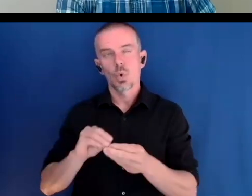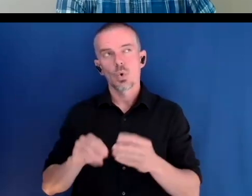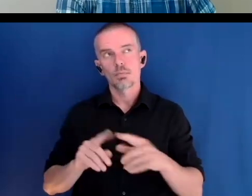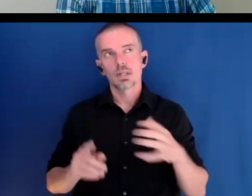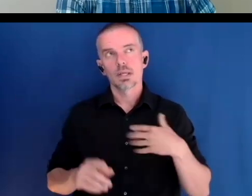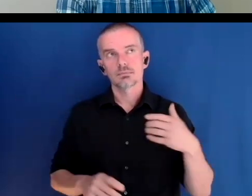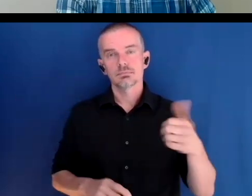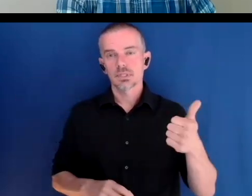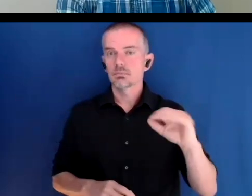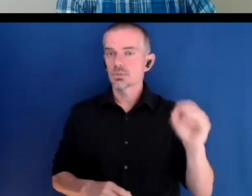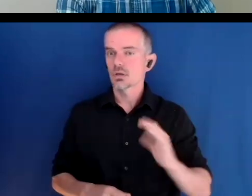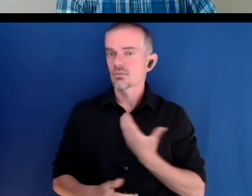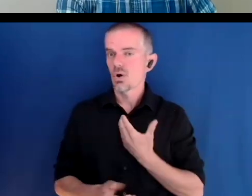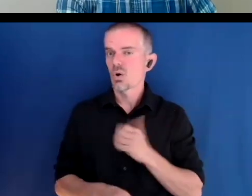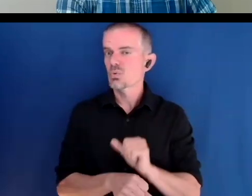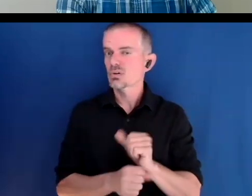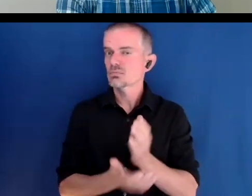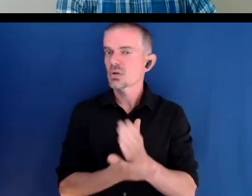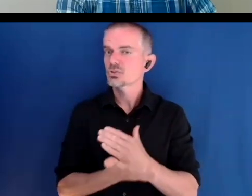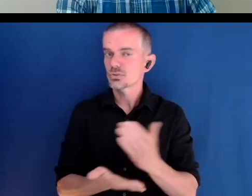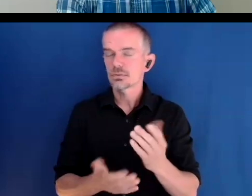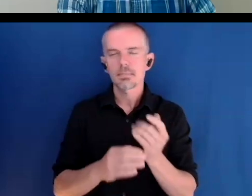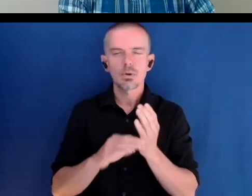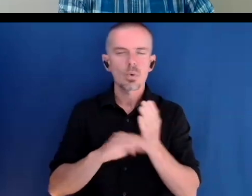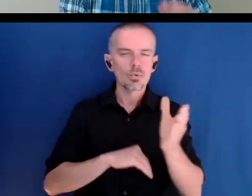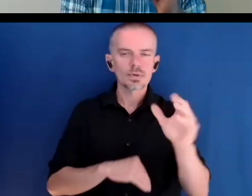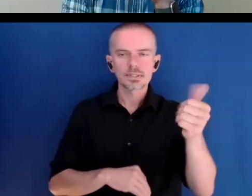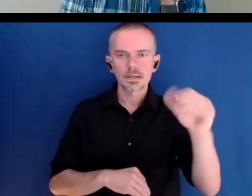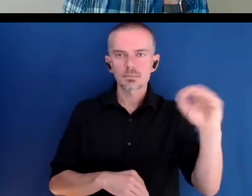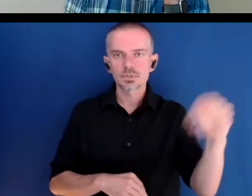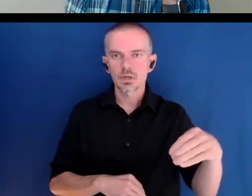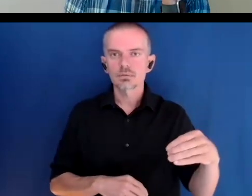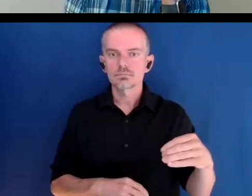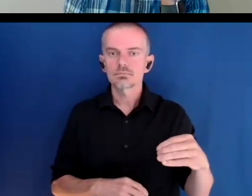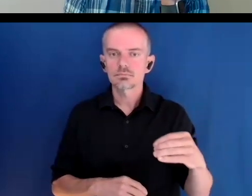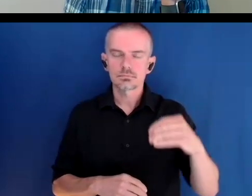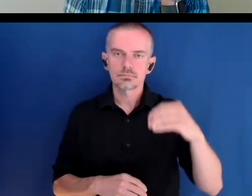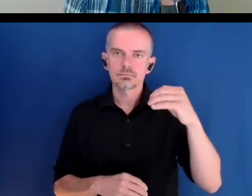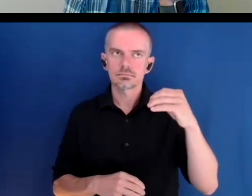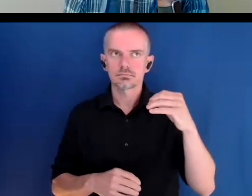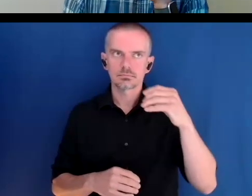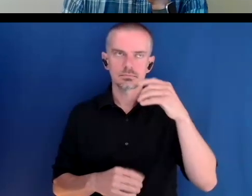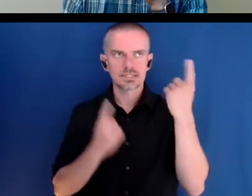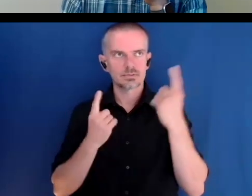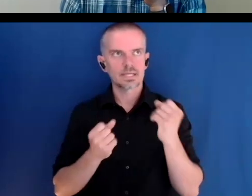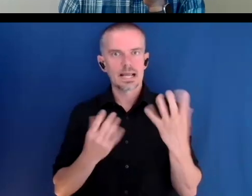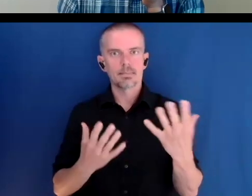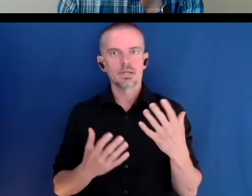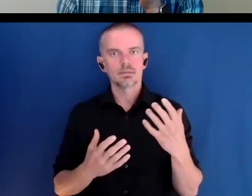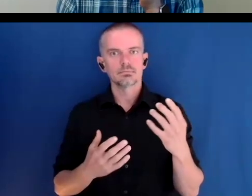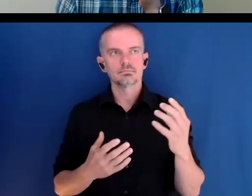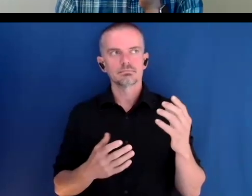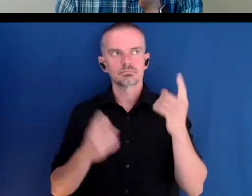budgetarily. Maybe a little bit more than that as far as just the sheer number of agreements that we have.